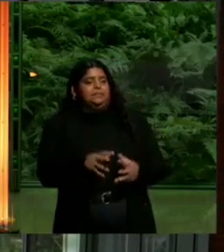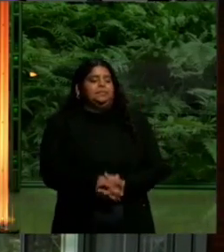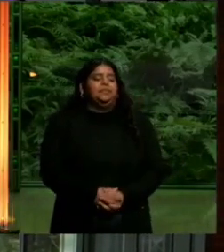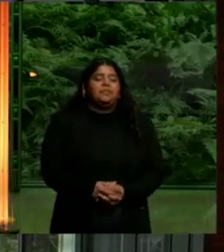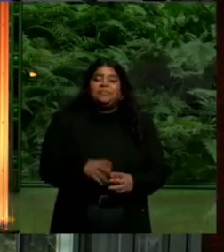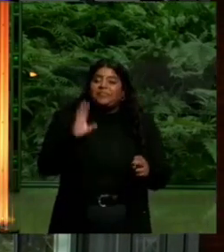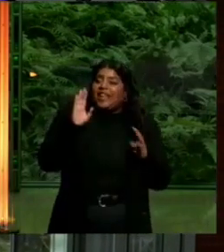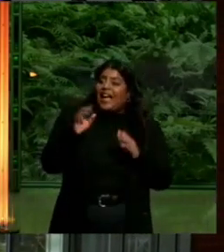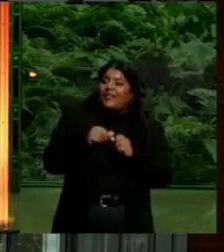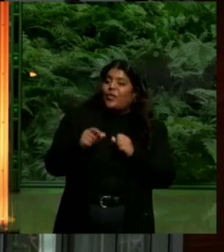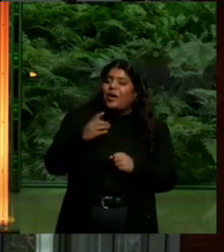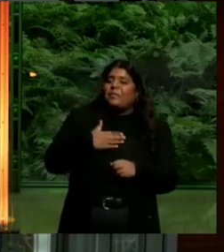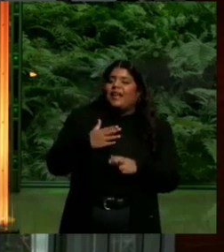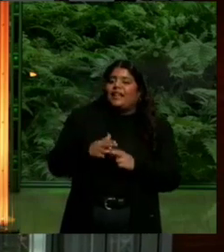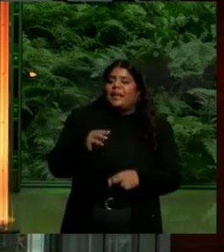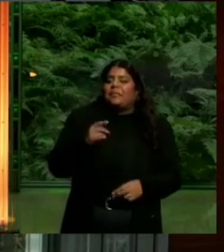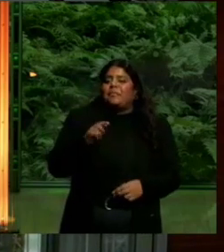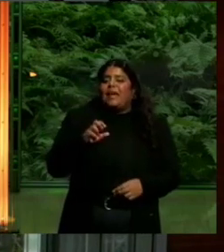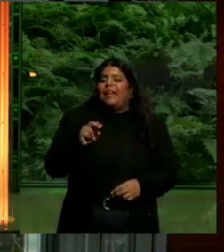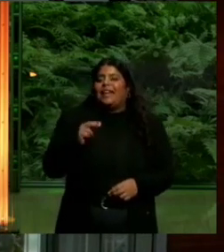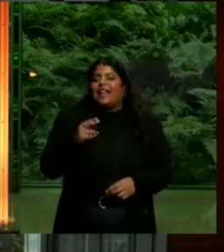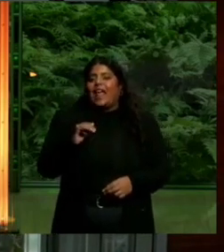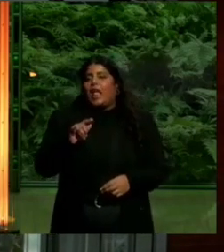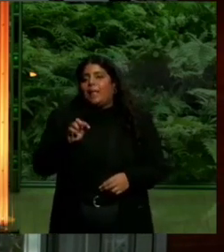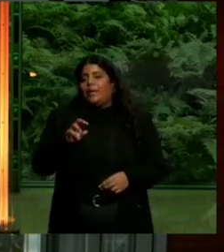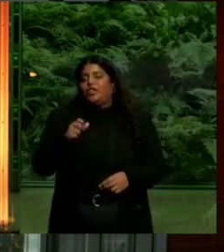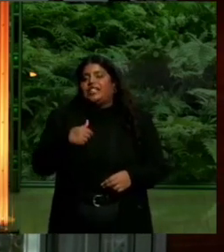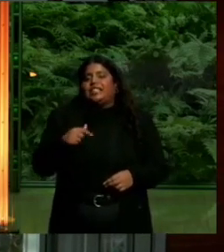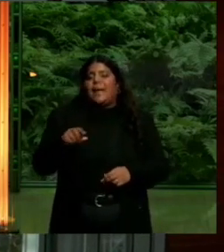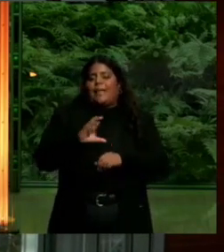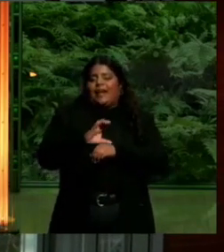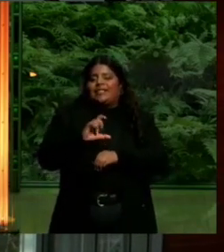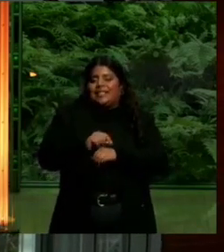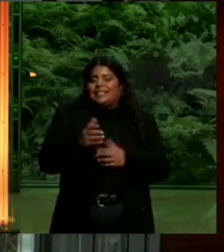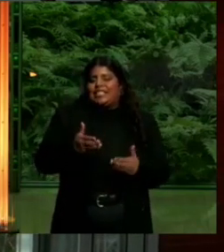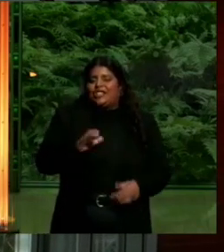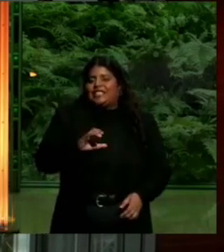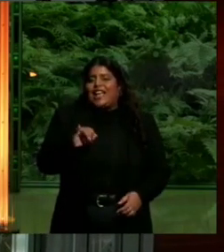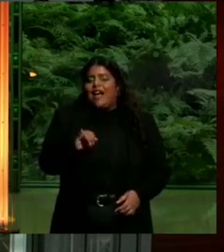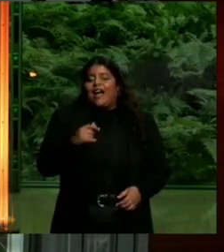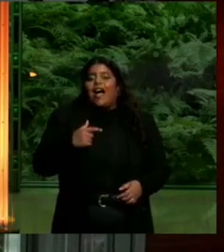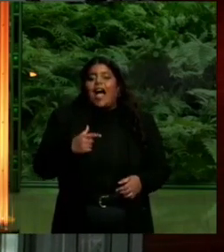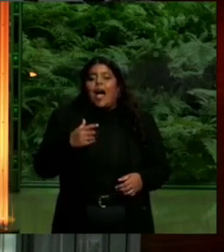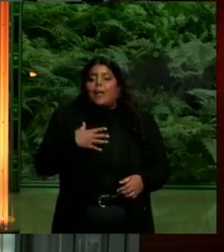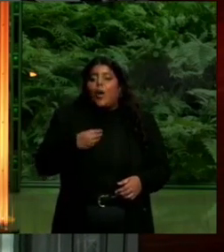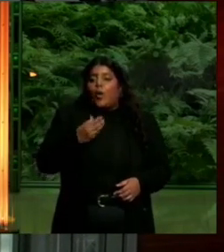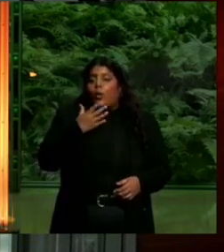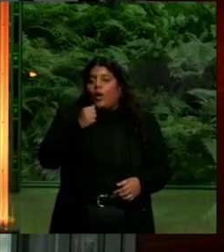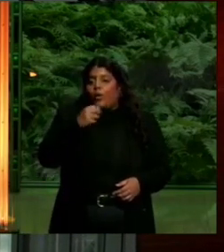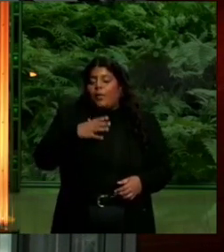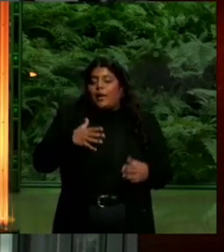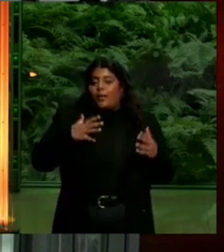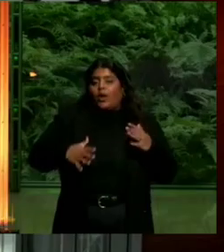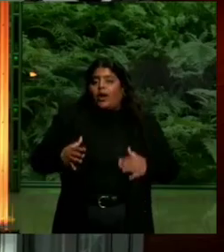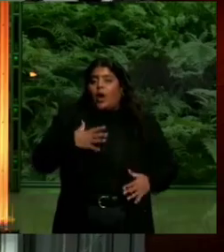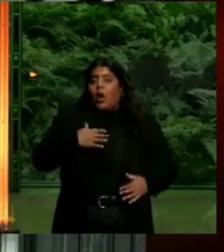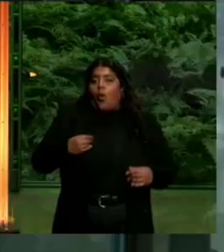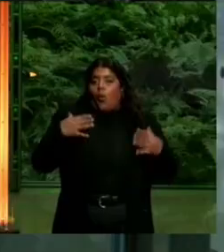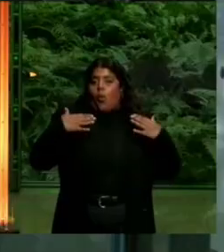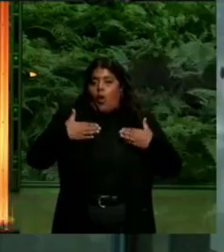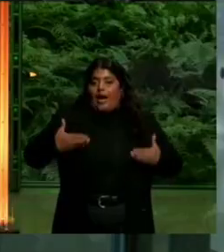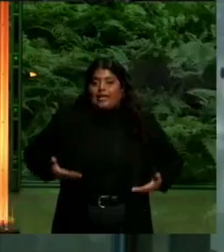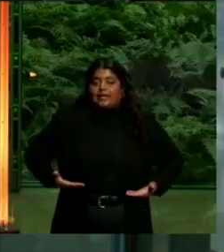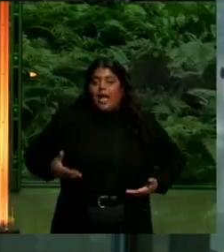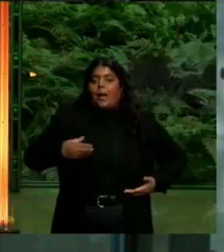Hi, everyone. My name is Megan Helmers. I'm a consultant at CI. I am a white woman wearing a white top, a